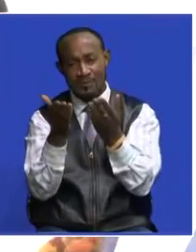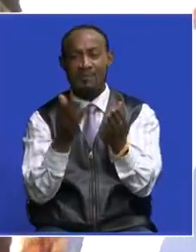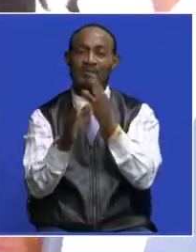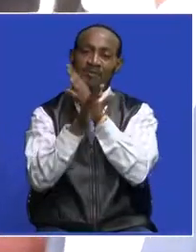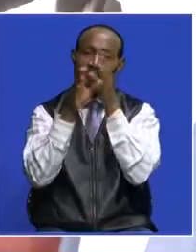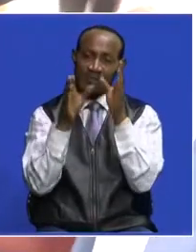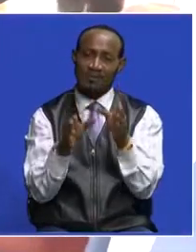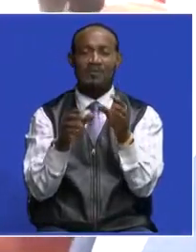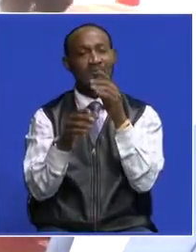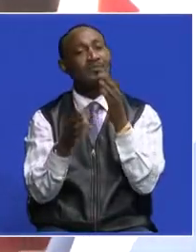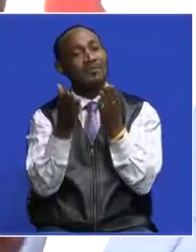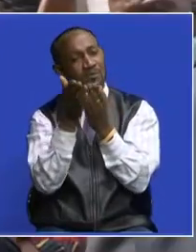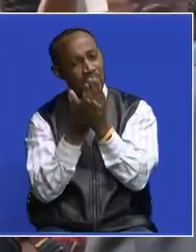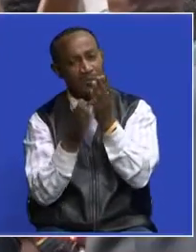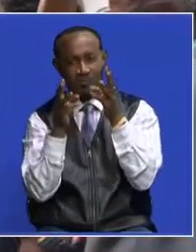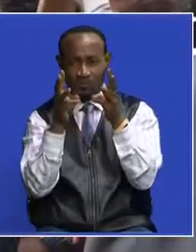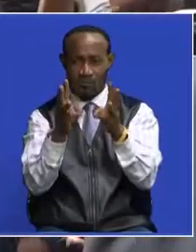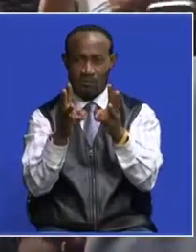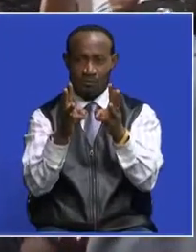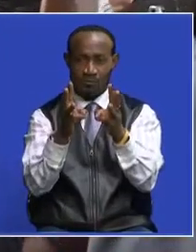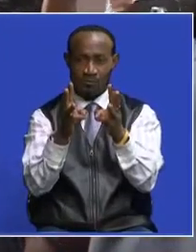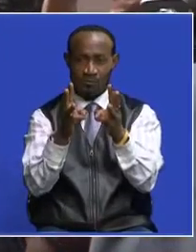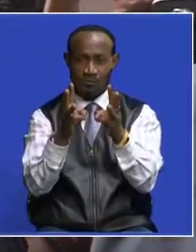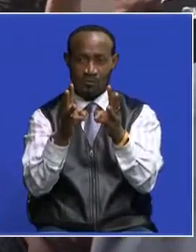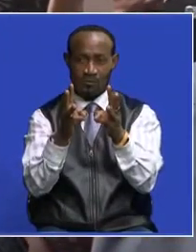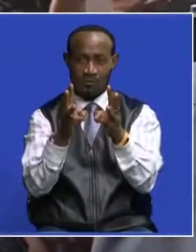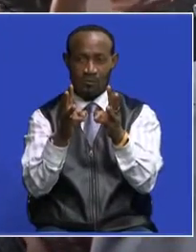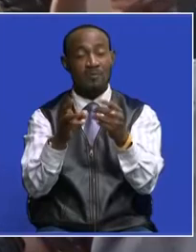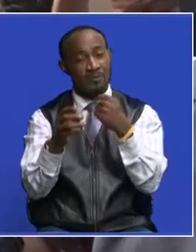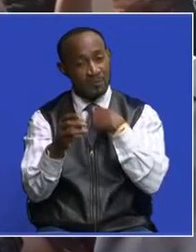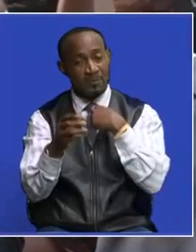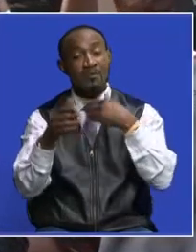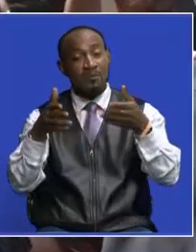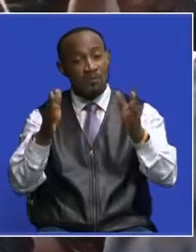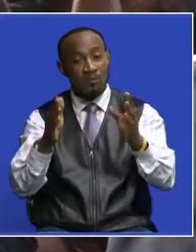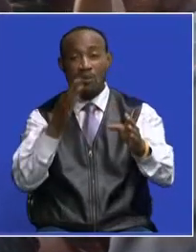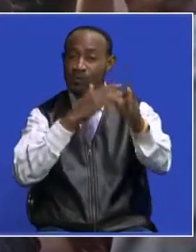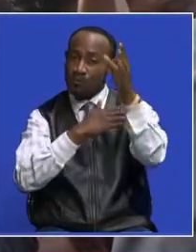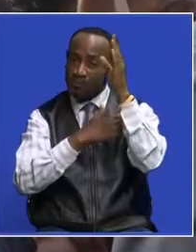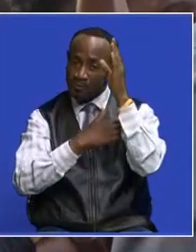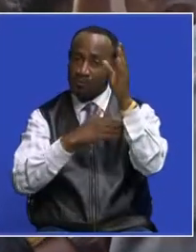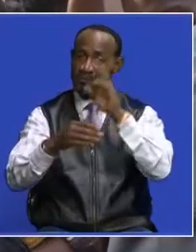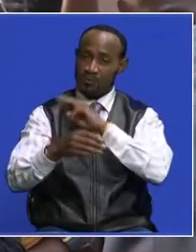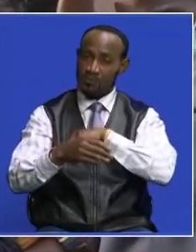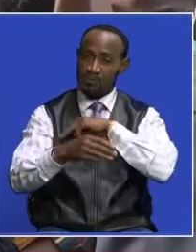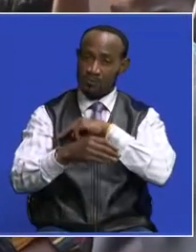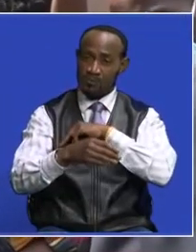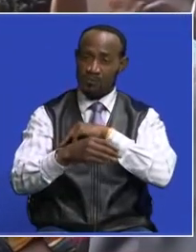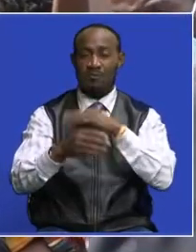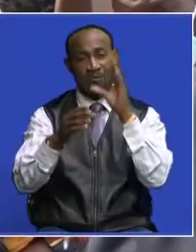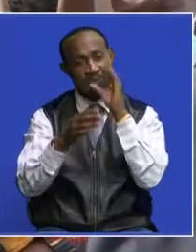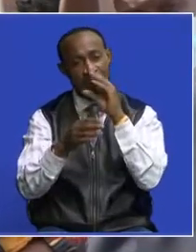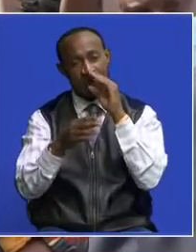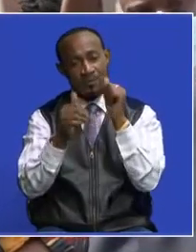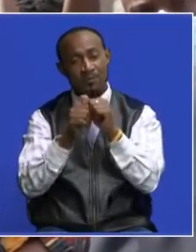diligently and according to the will of God. I am God's mission. So I'll speak to the people of Zambia that